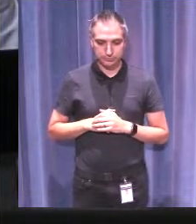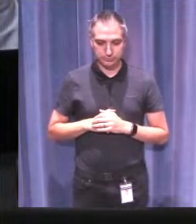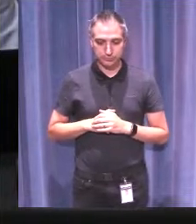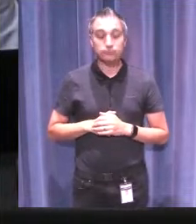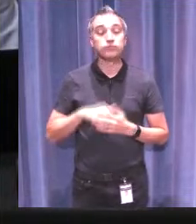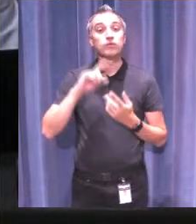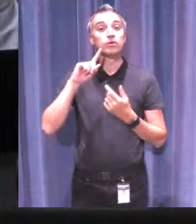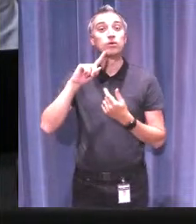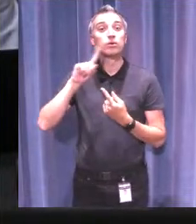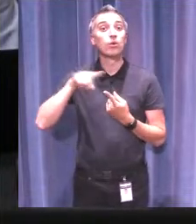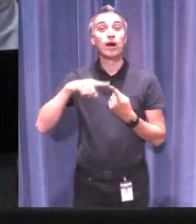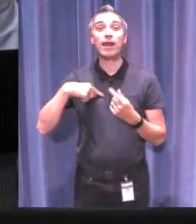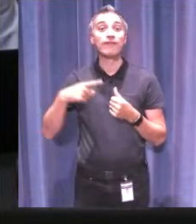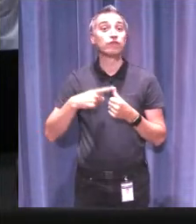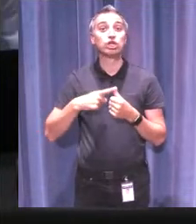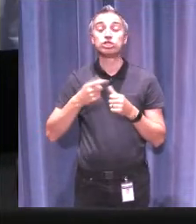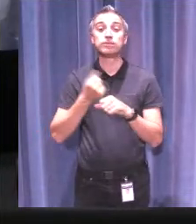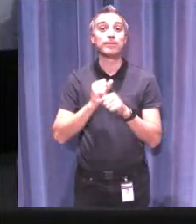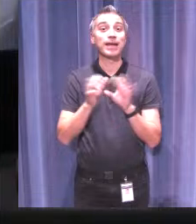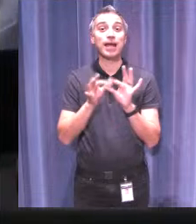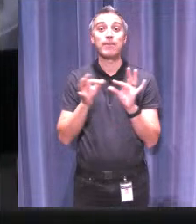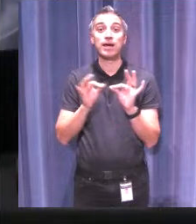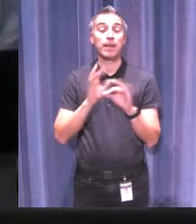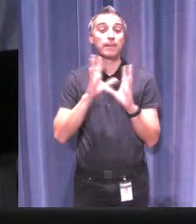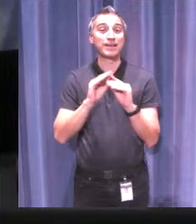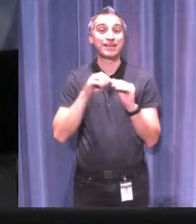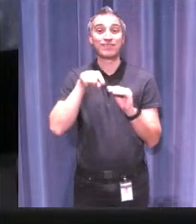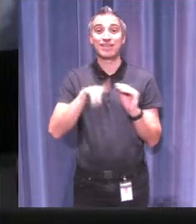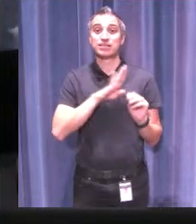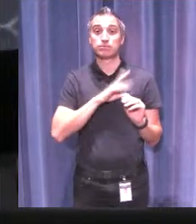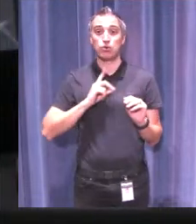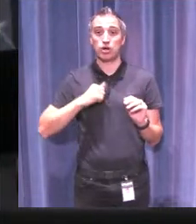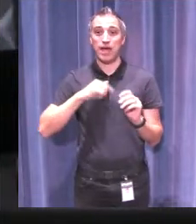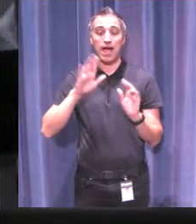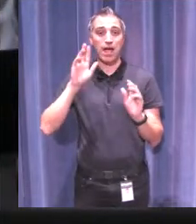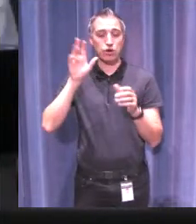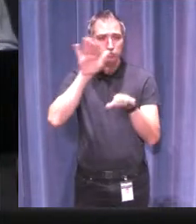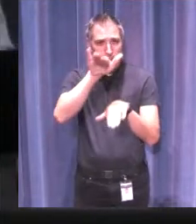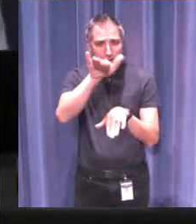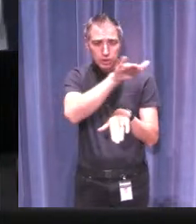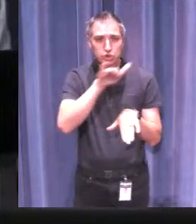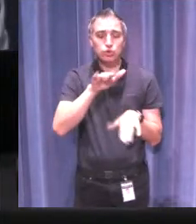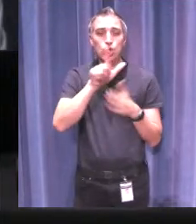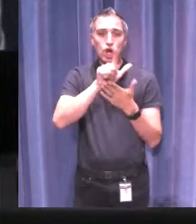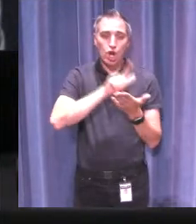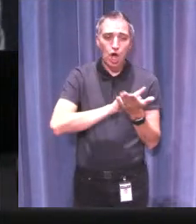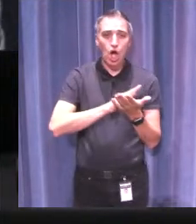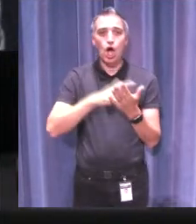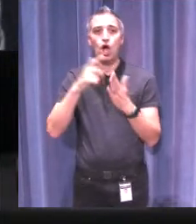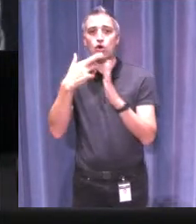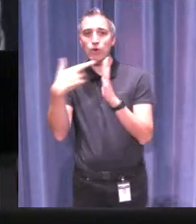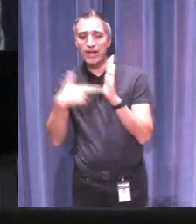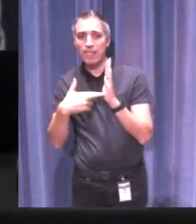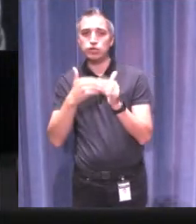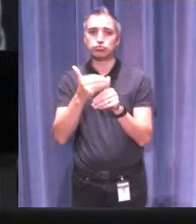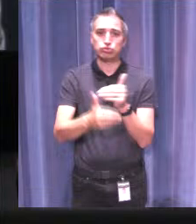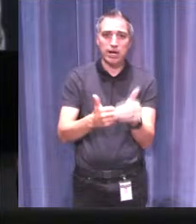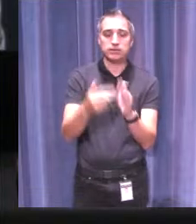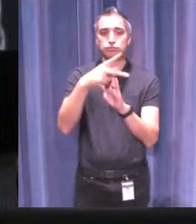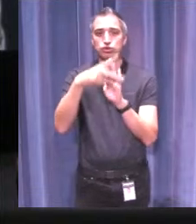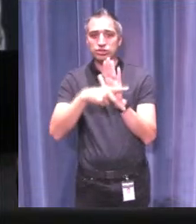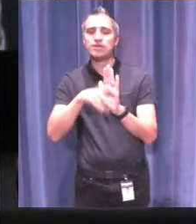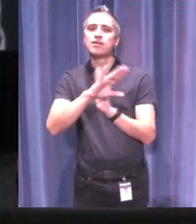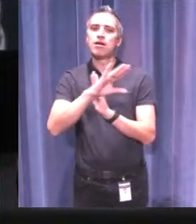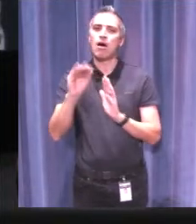When I first made comment at a meeting of this board, I remind you of laws, regulations, processes, procedures, and these bylaws that